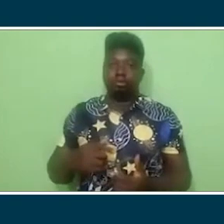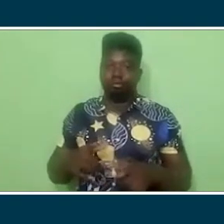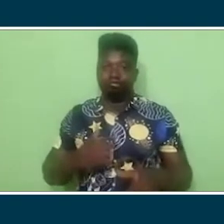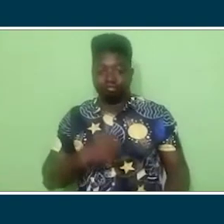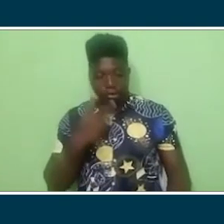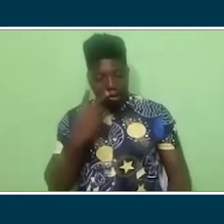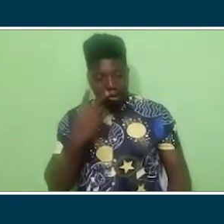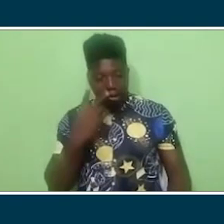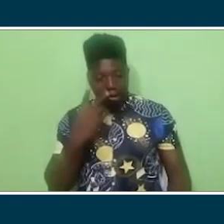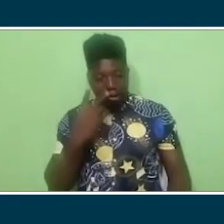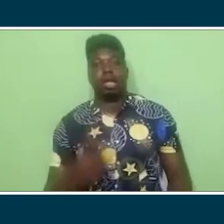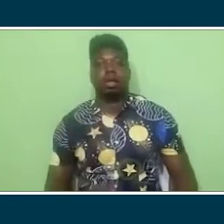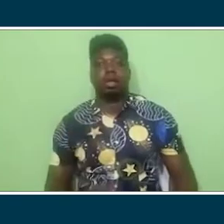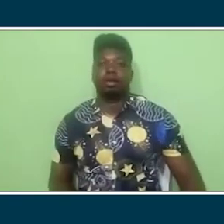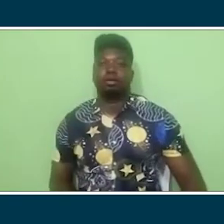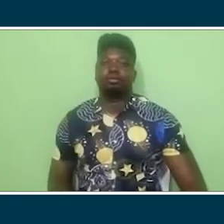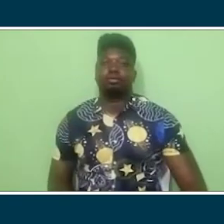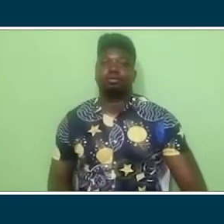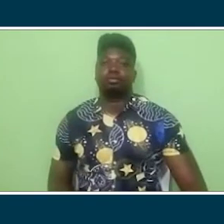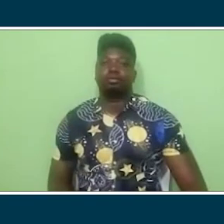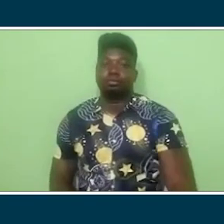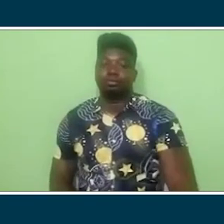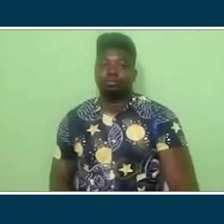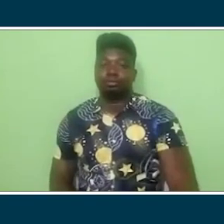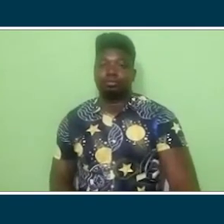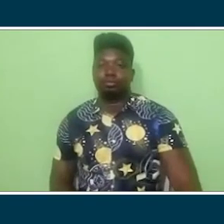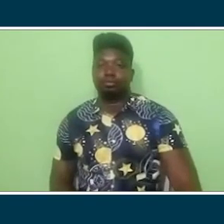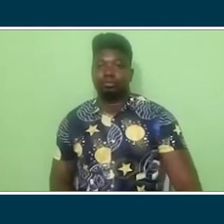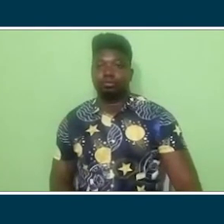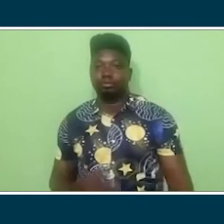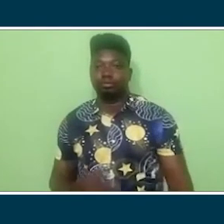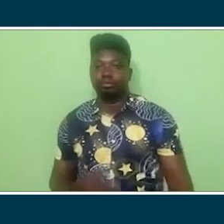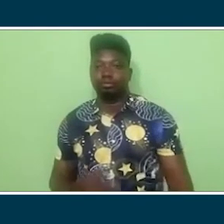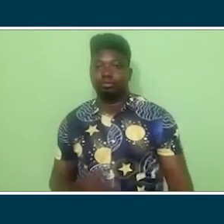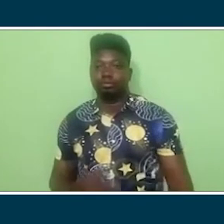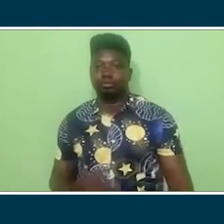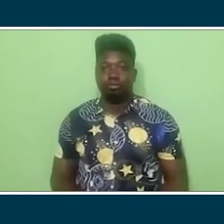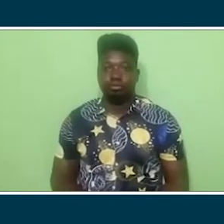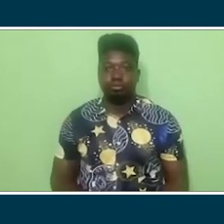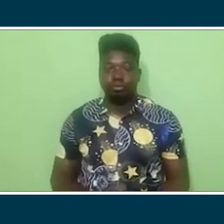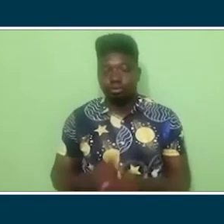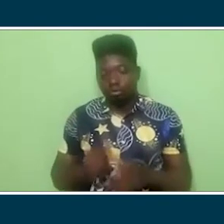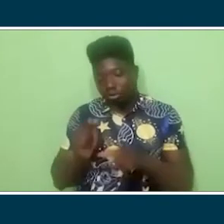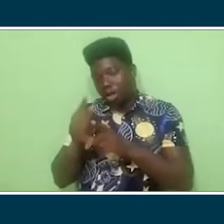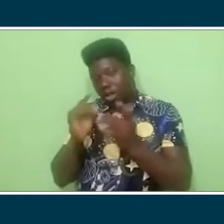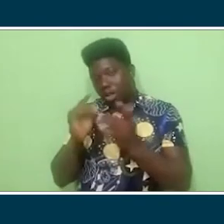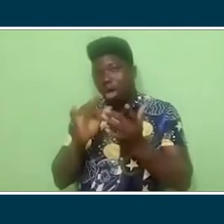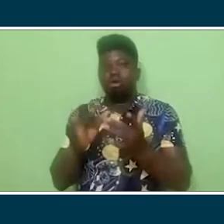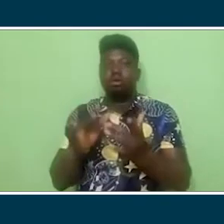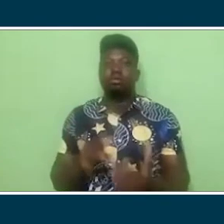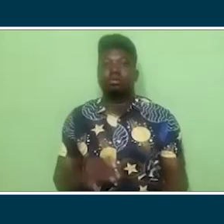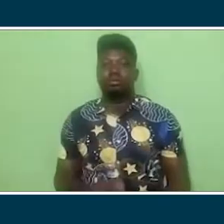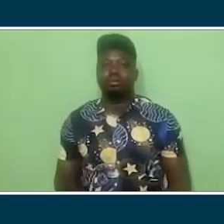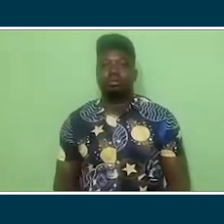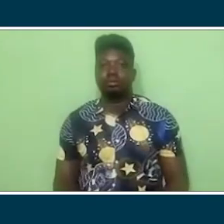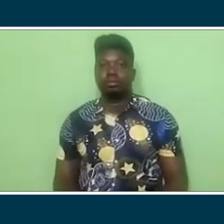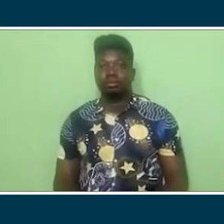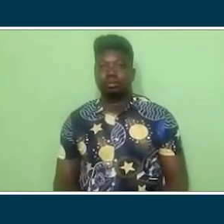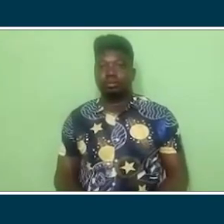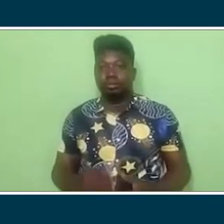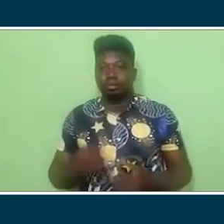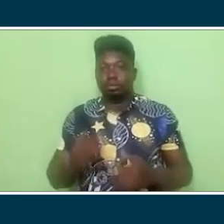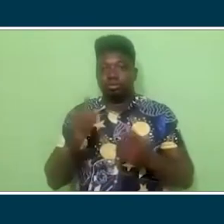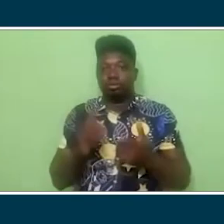to become distorted, right? Less easy for our longing for love and connection to be completely